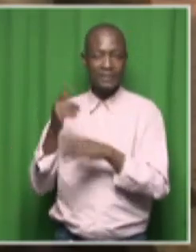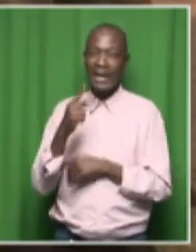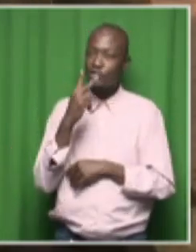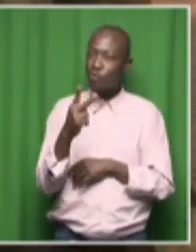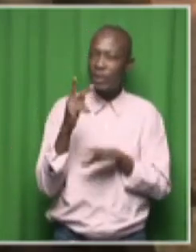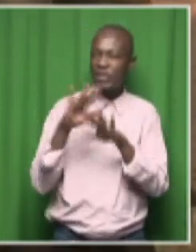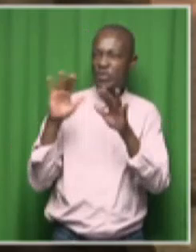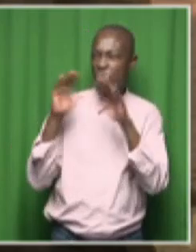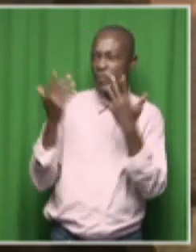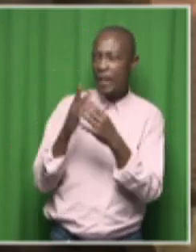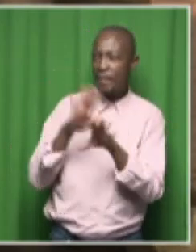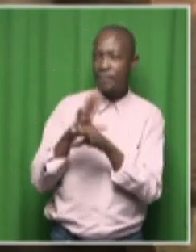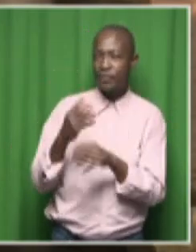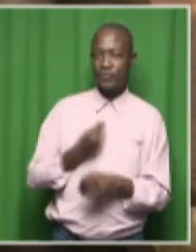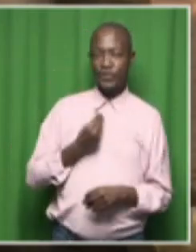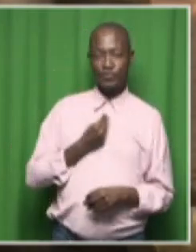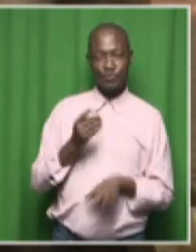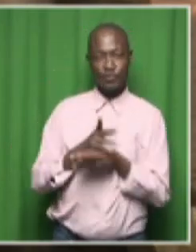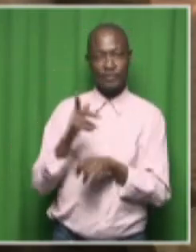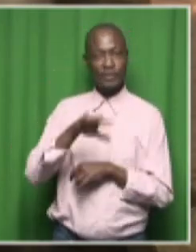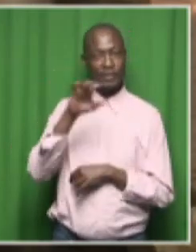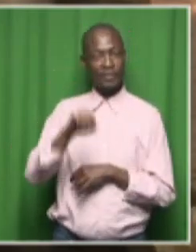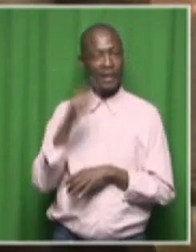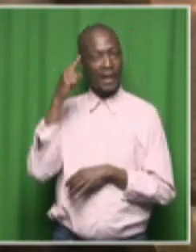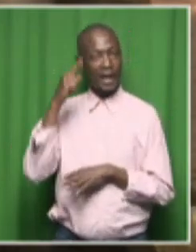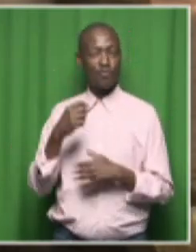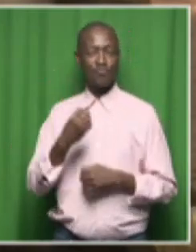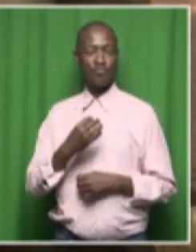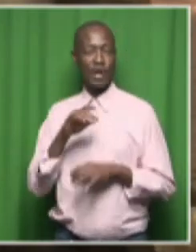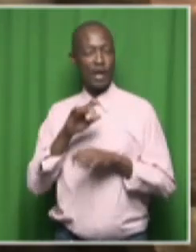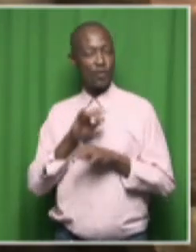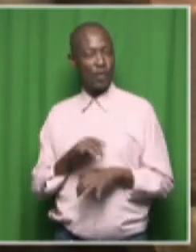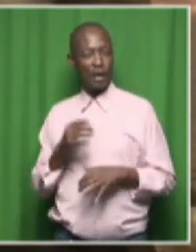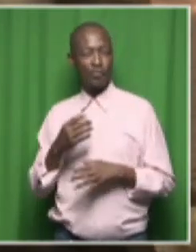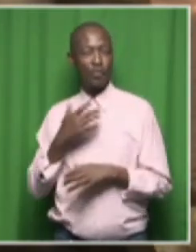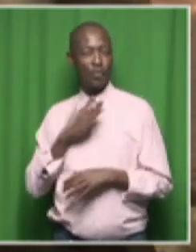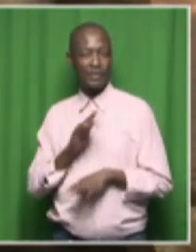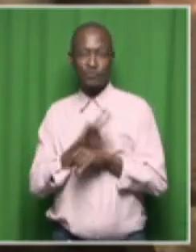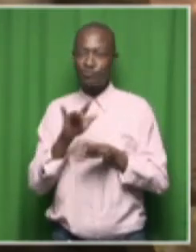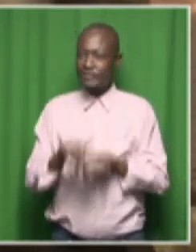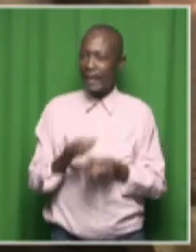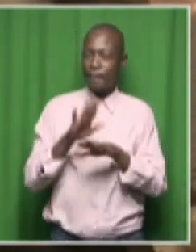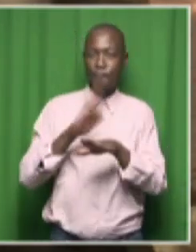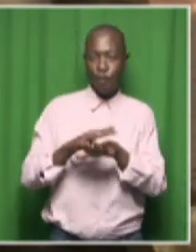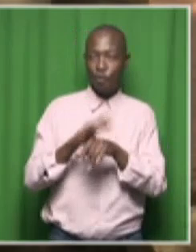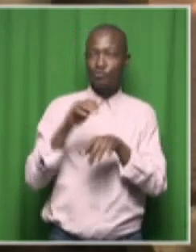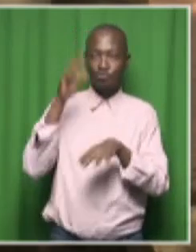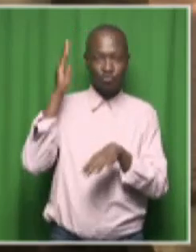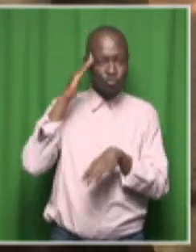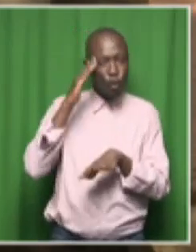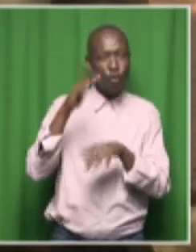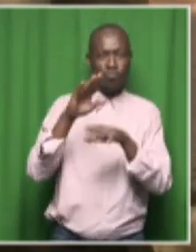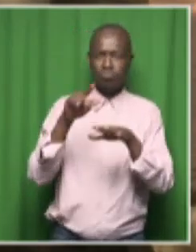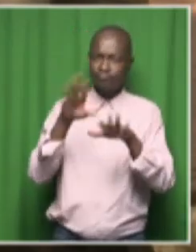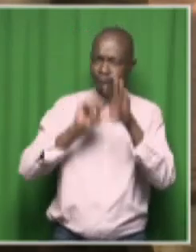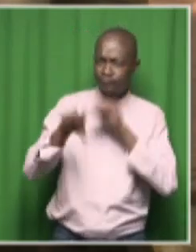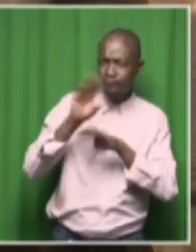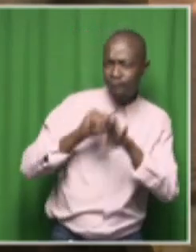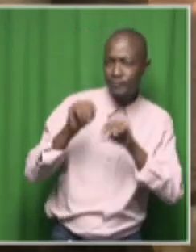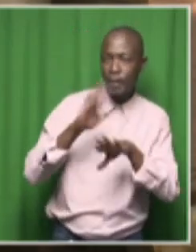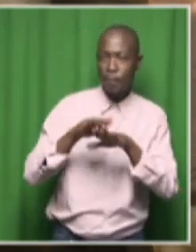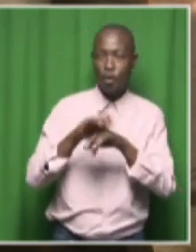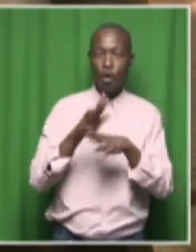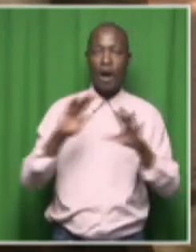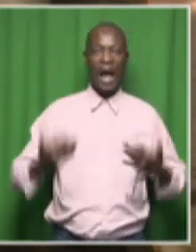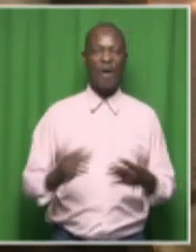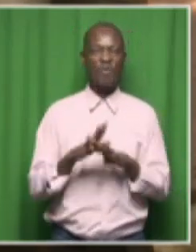the world of the youth of South Africa. But I wish we could have spent so much more time on it just to get to know them a little bit more and sort of peep into their homes and